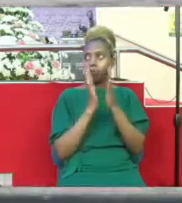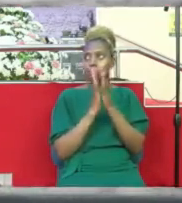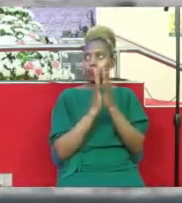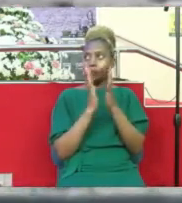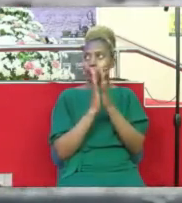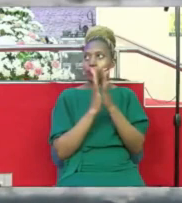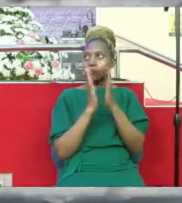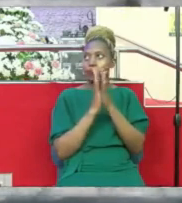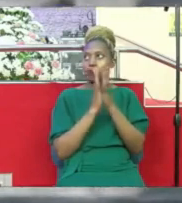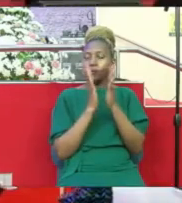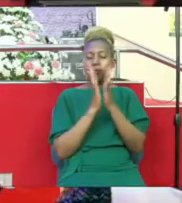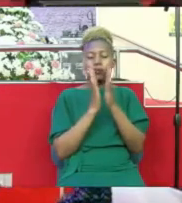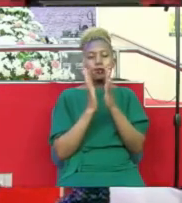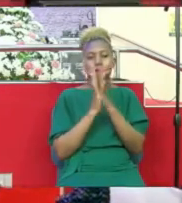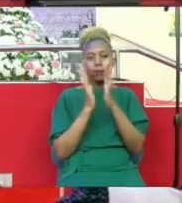Hallelujah,